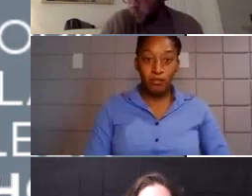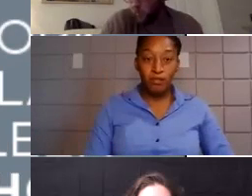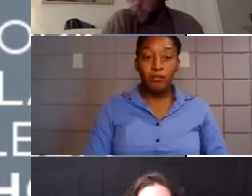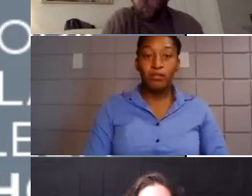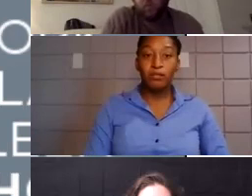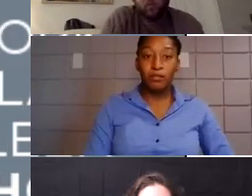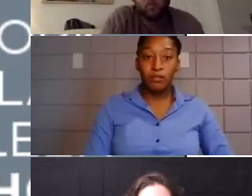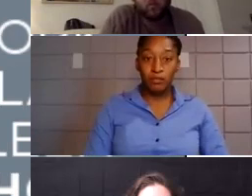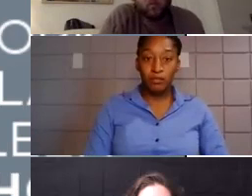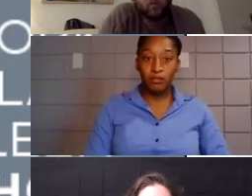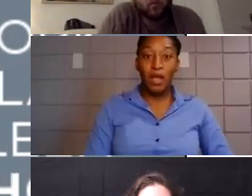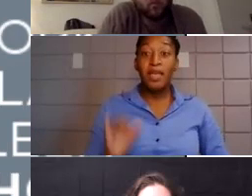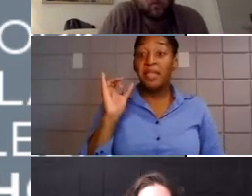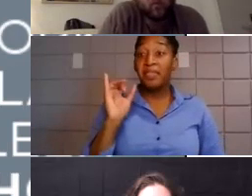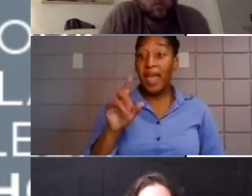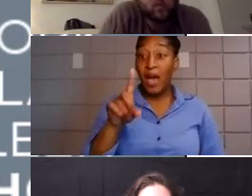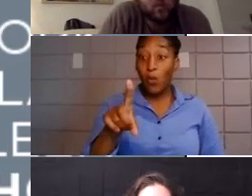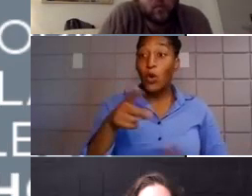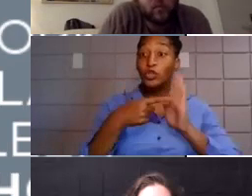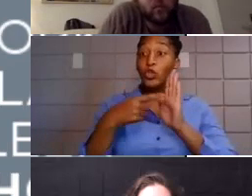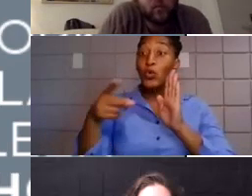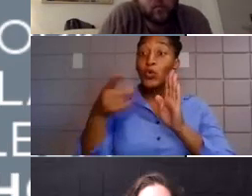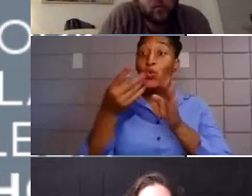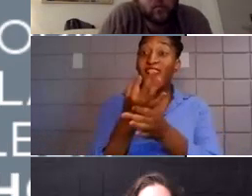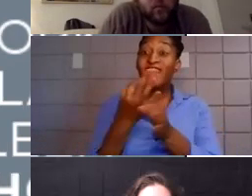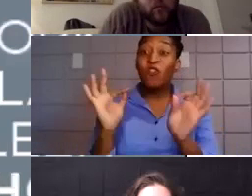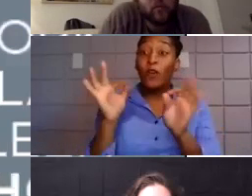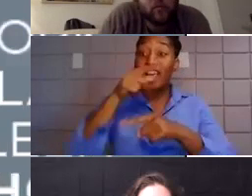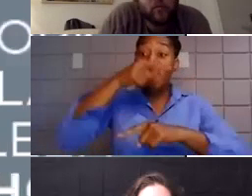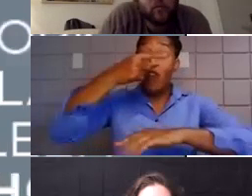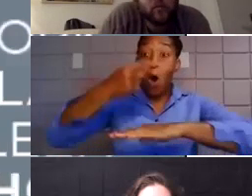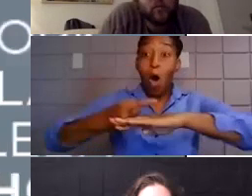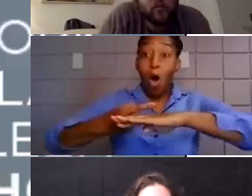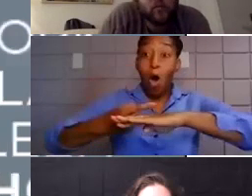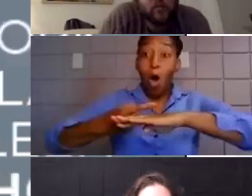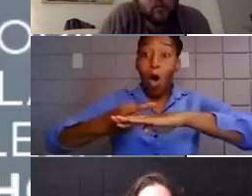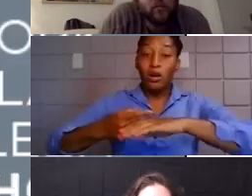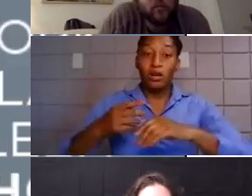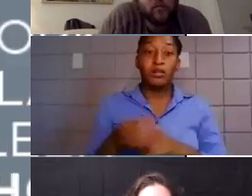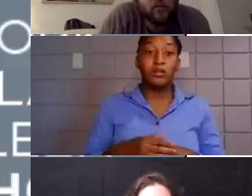is dealing with free fall. So I want to do this one here on